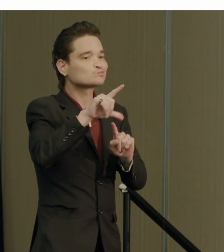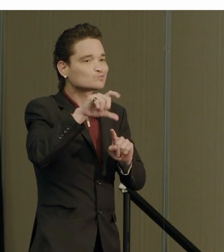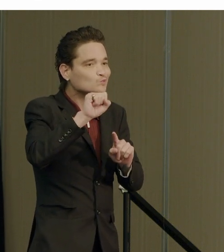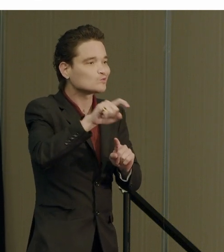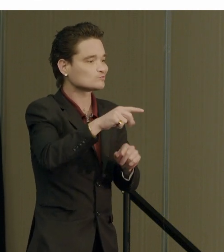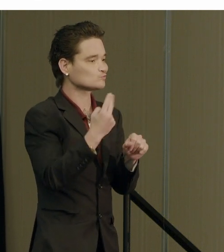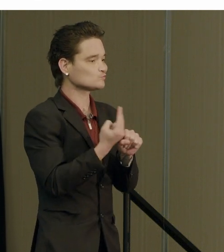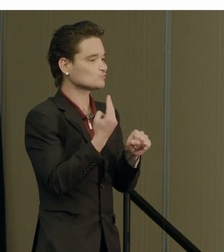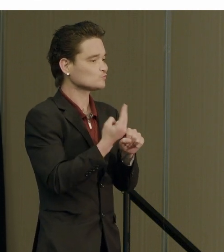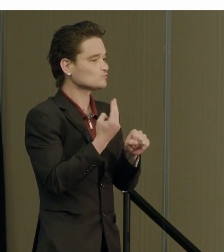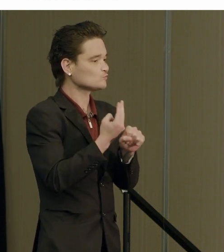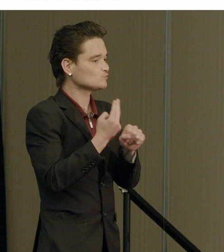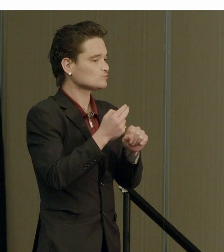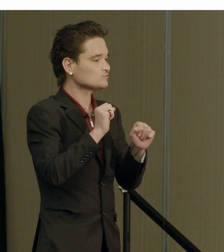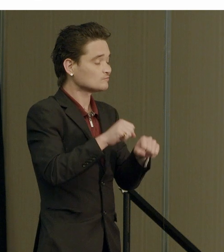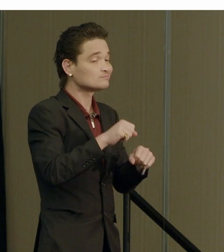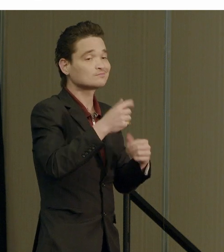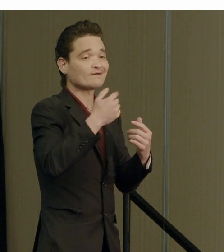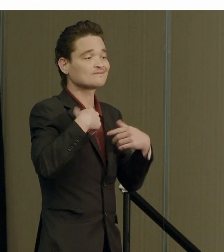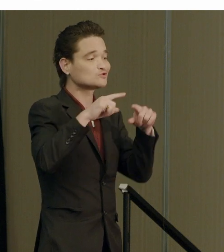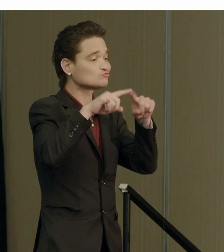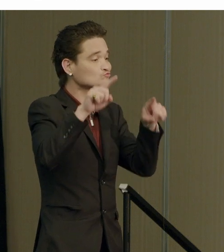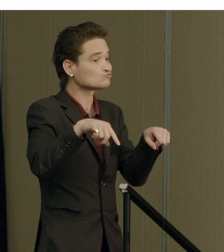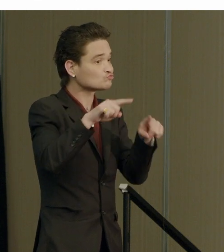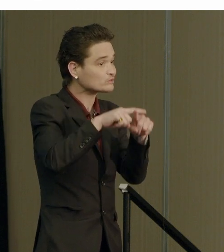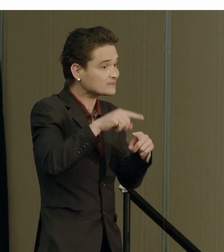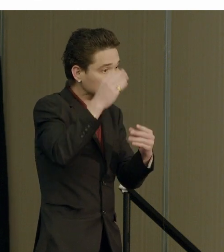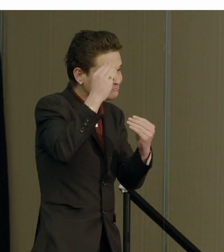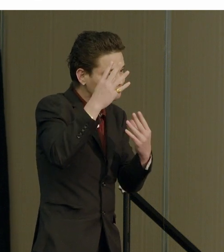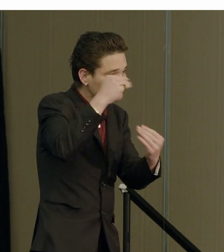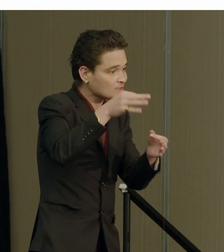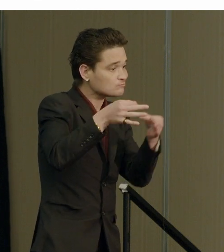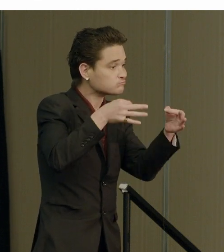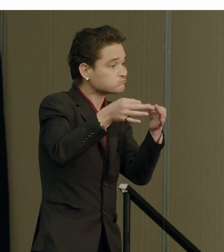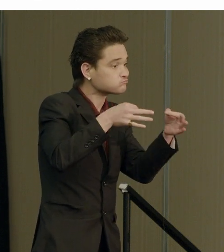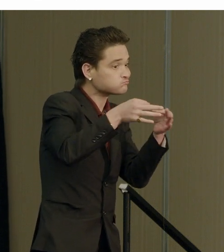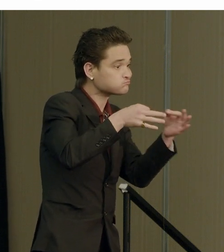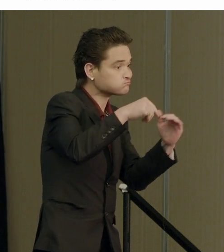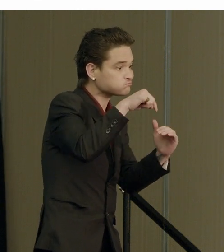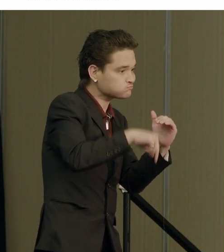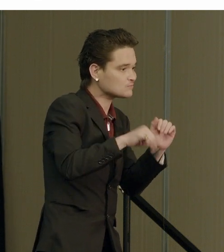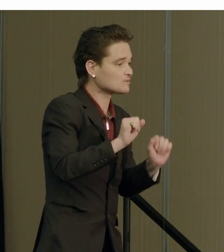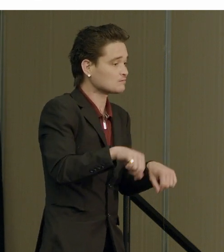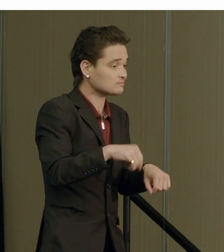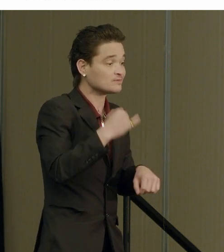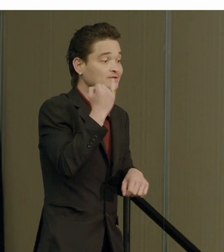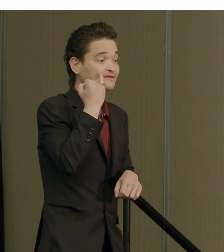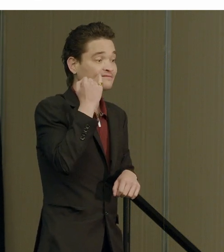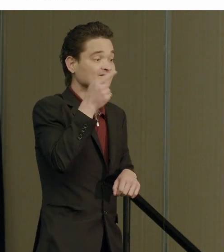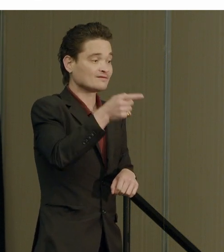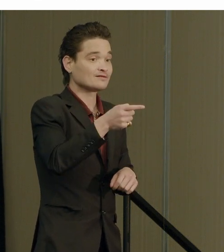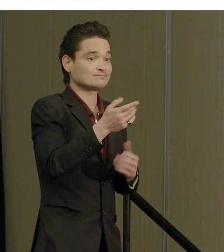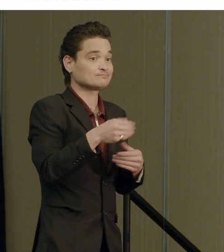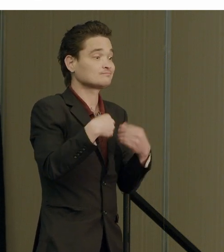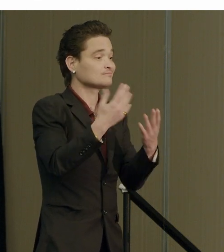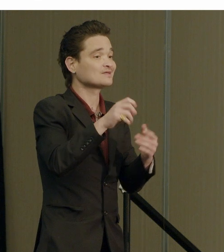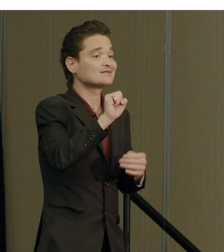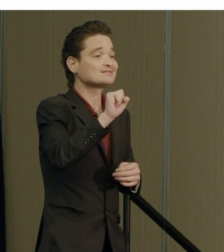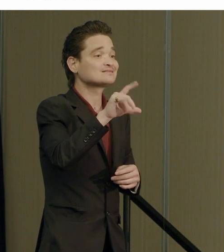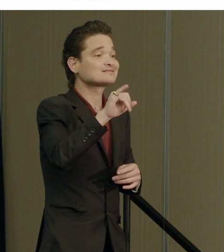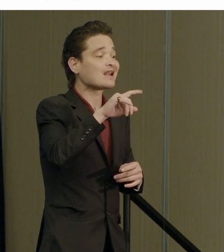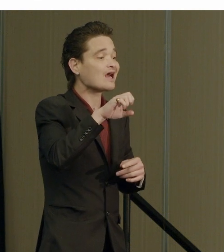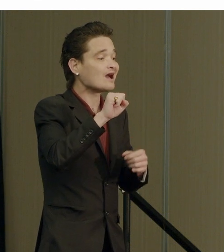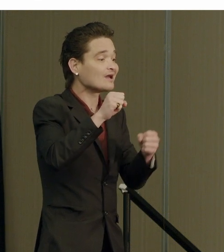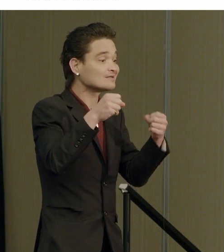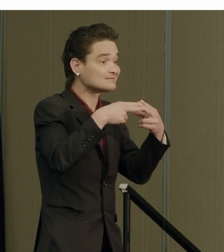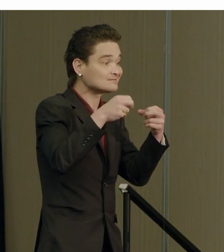screen readers and Braille users. Also, if you're presenting slides and you don't have our amazing cart captioners on the fly with